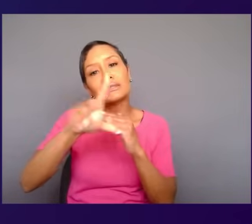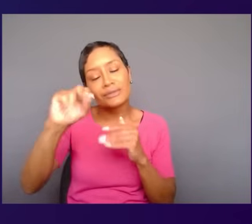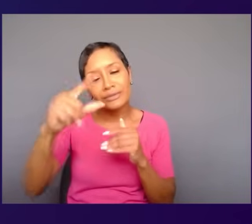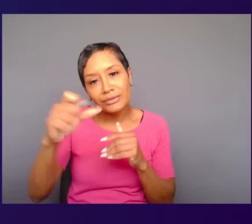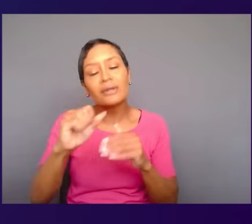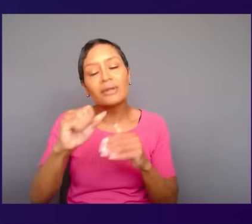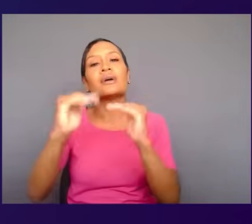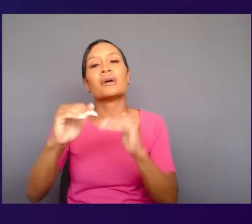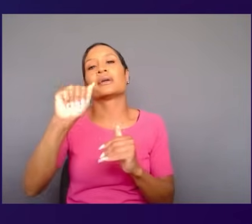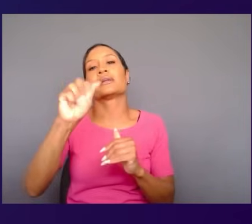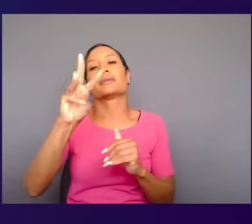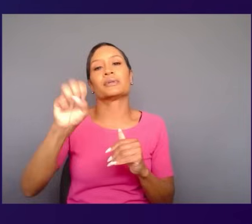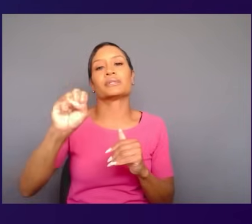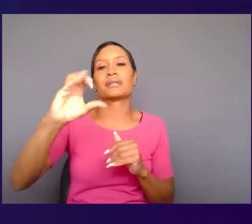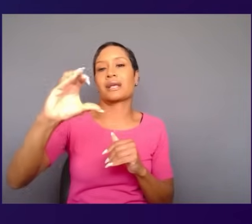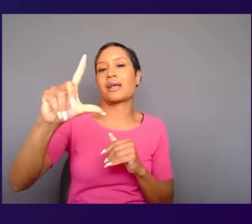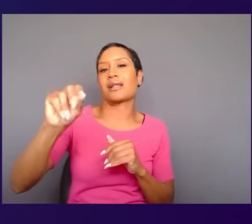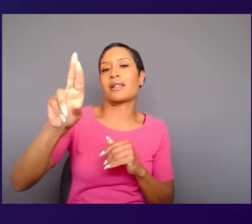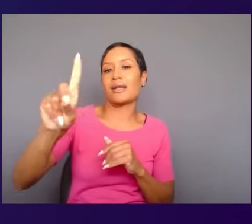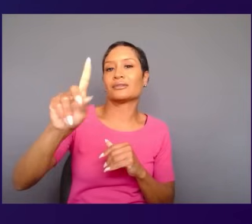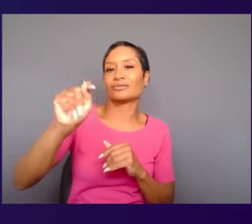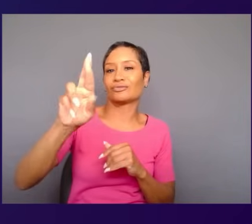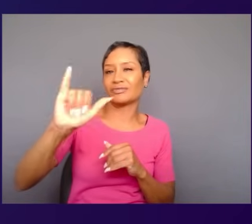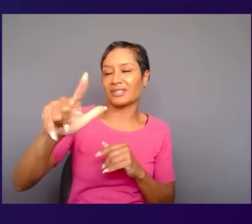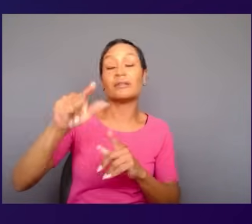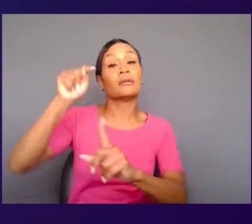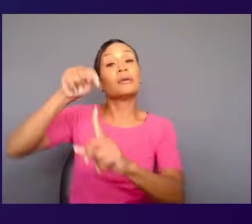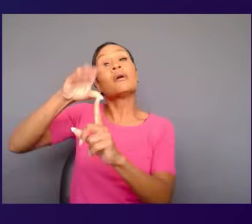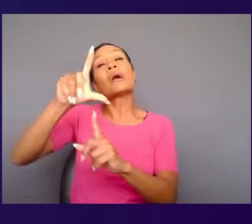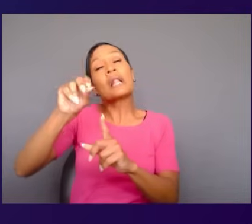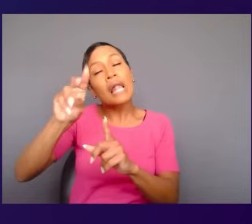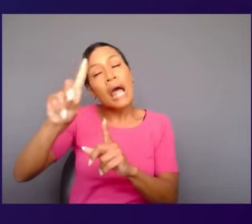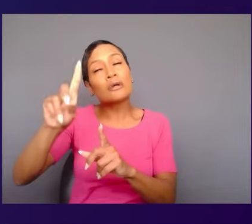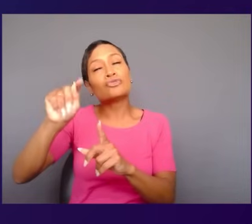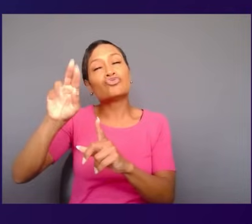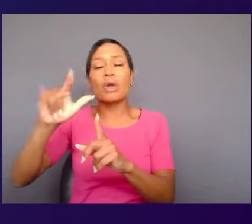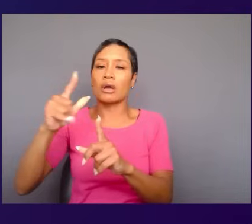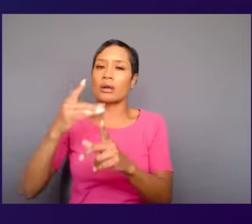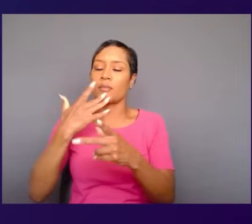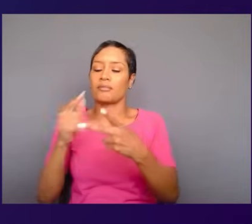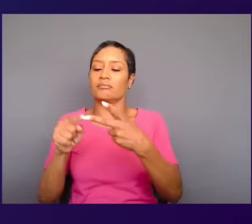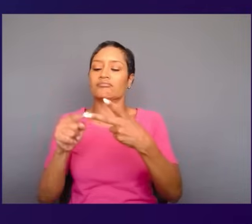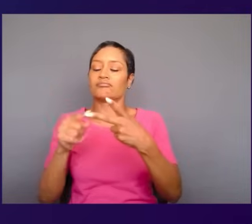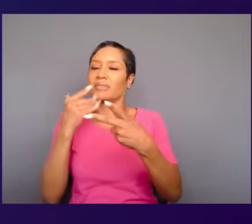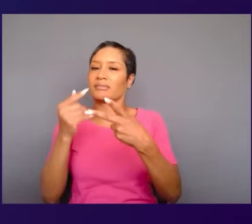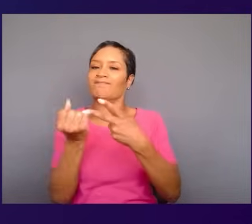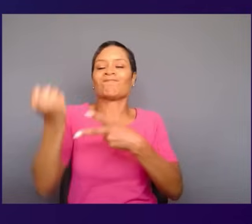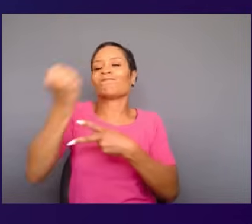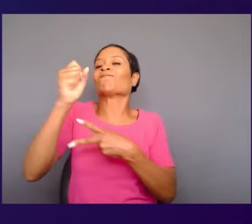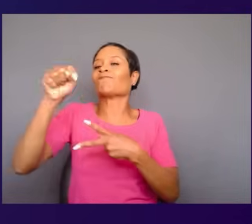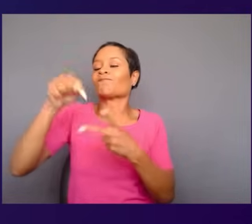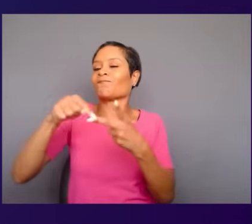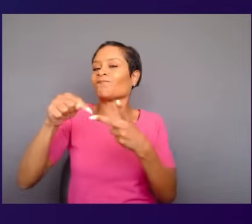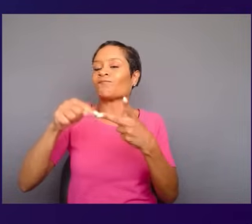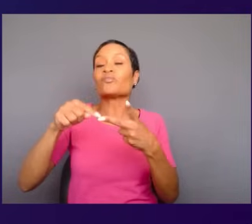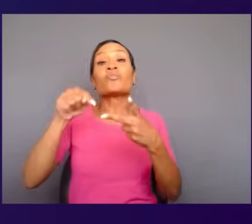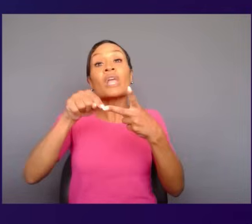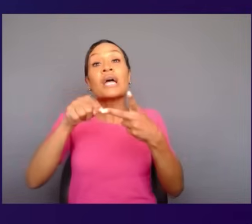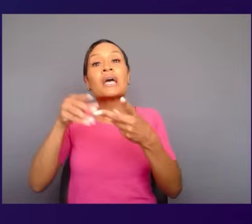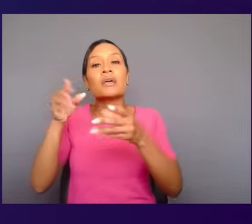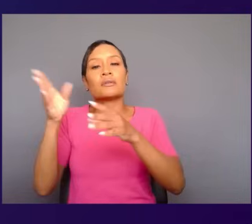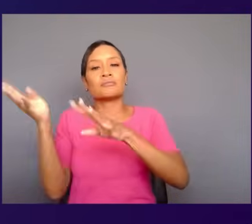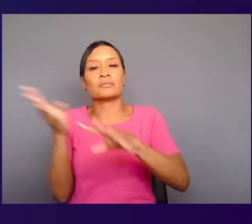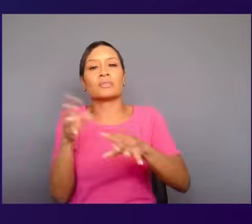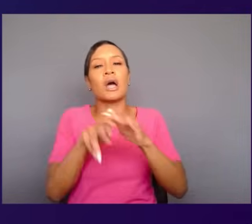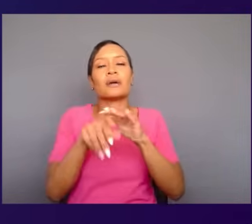CloudTrail. CloudTrail is the preferred of those two options, and it's going to also feed in through our event system. So you may